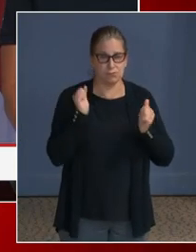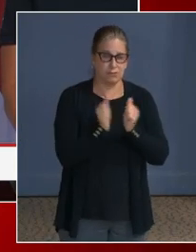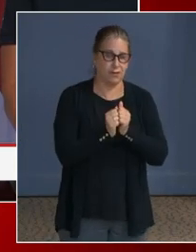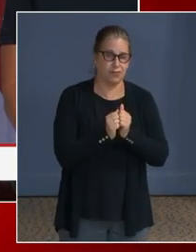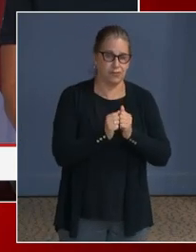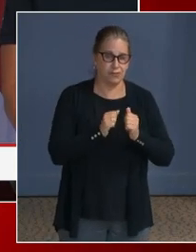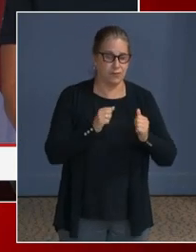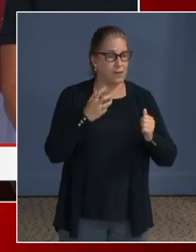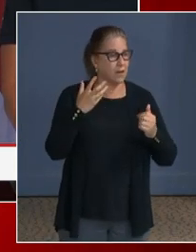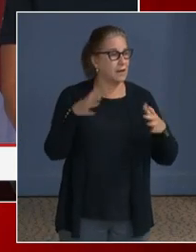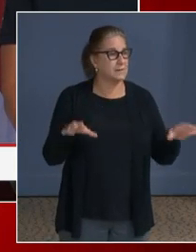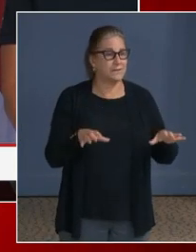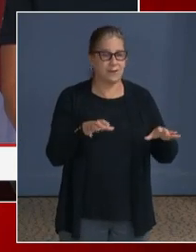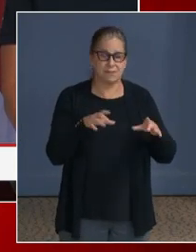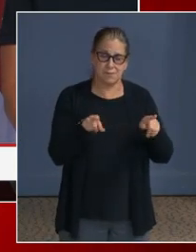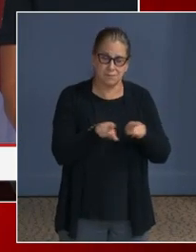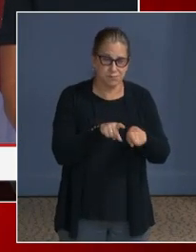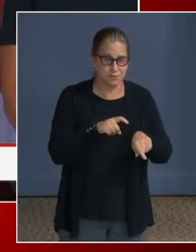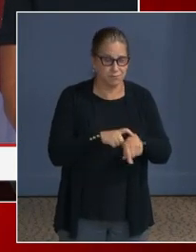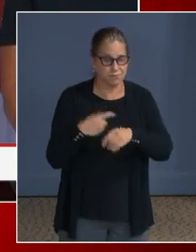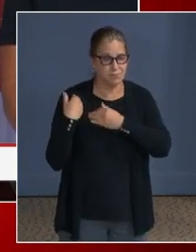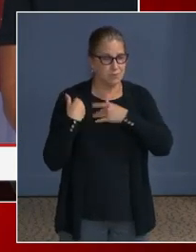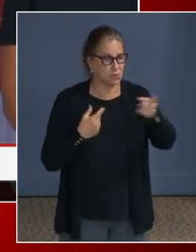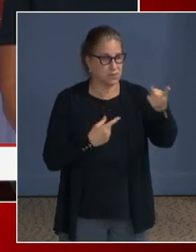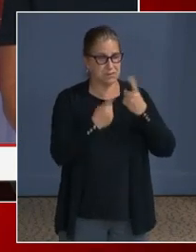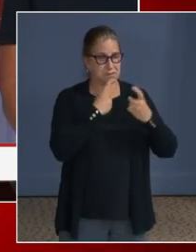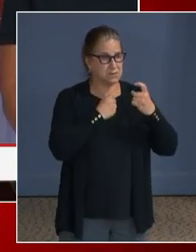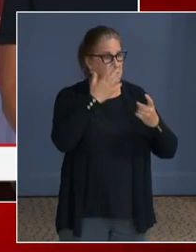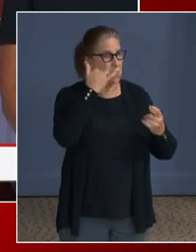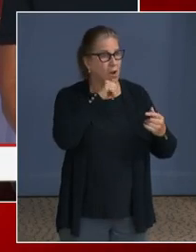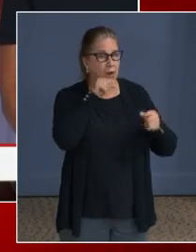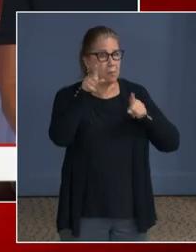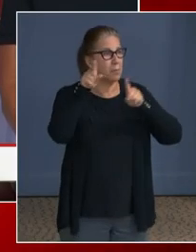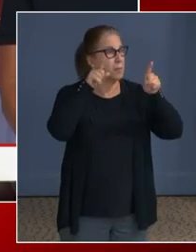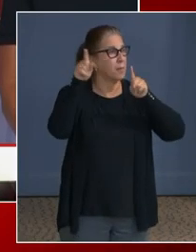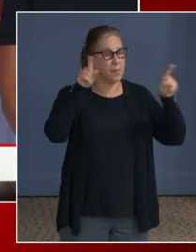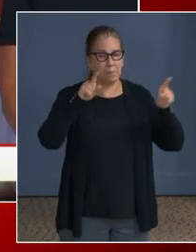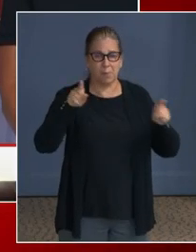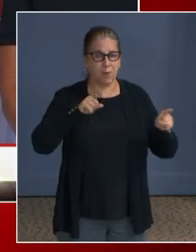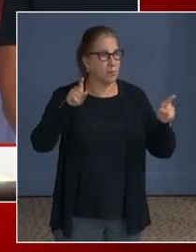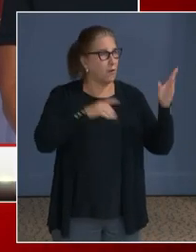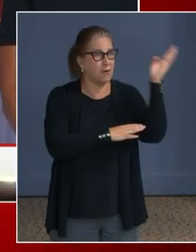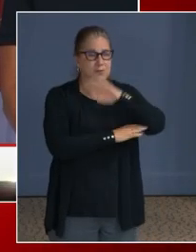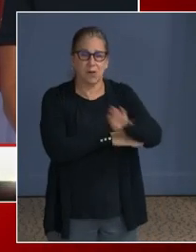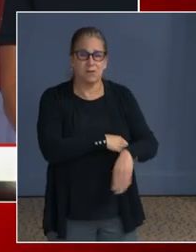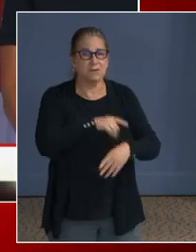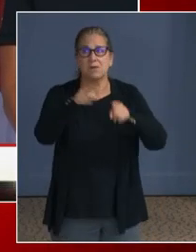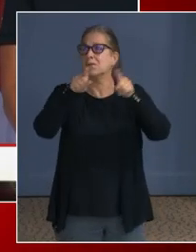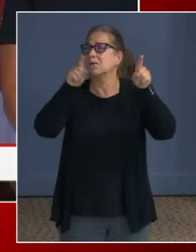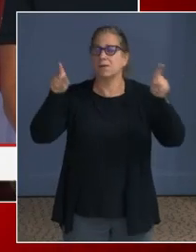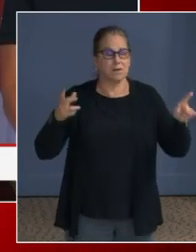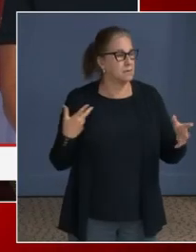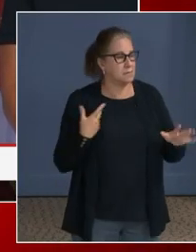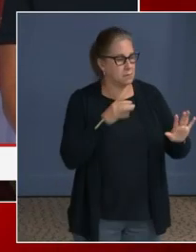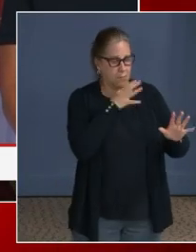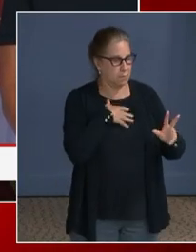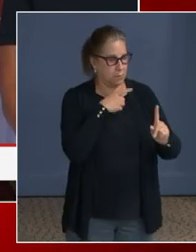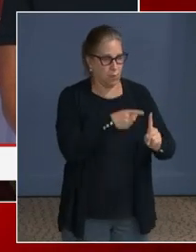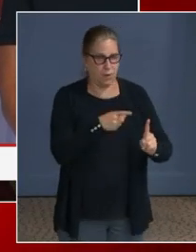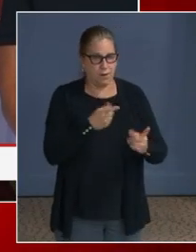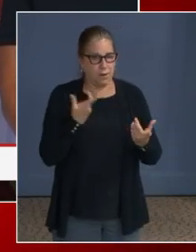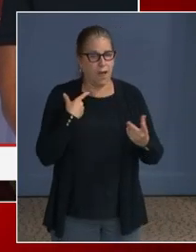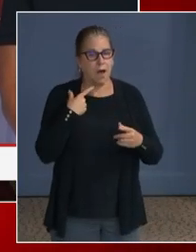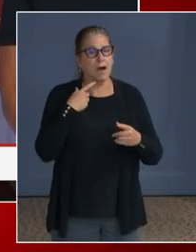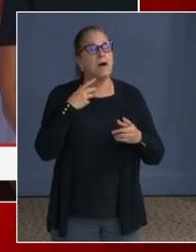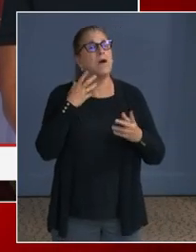to come up here and you ask me questions. Well, why is the MPD? I can do that all day and all night. That's not going to make us safer. What's going to make us safer